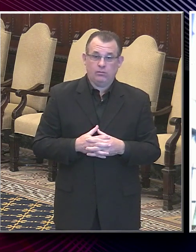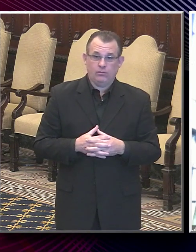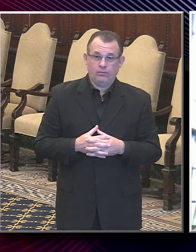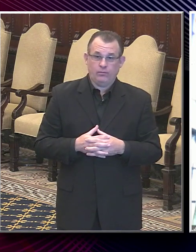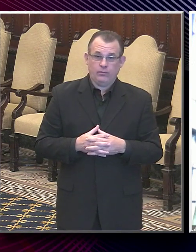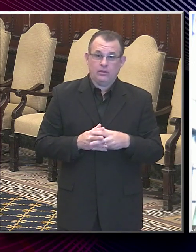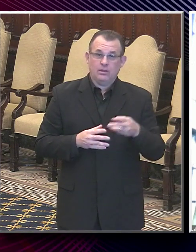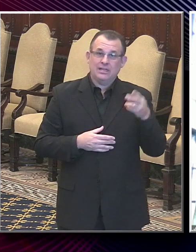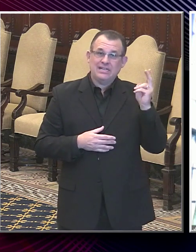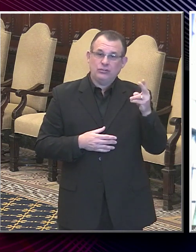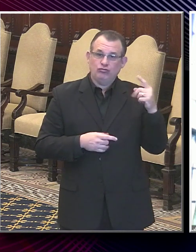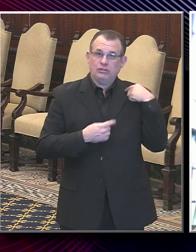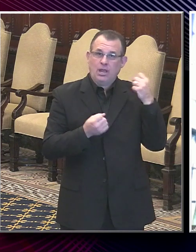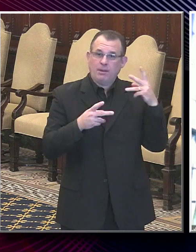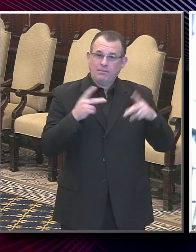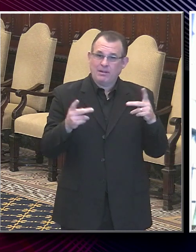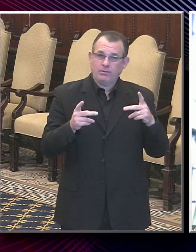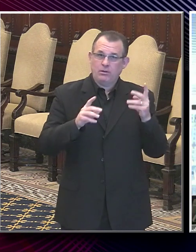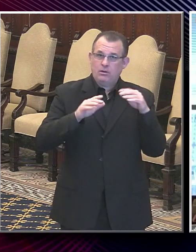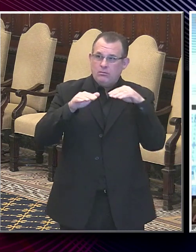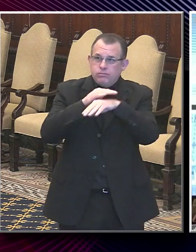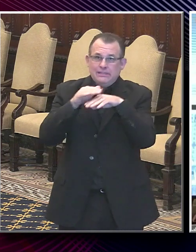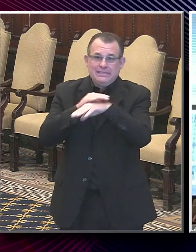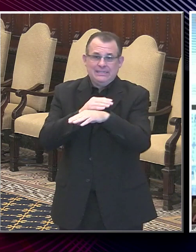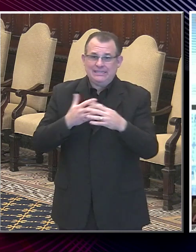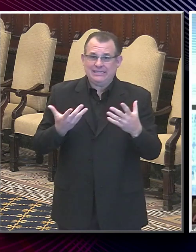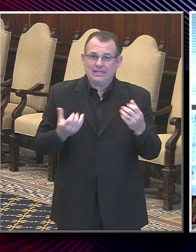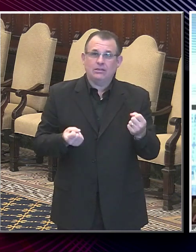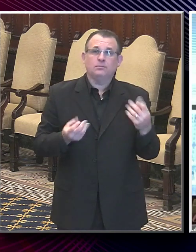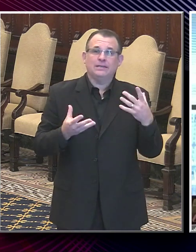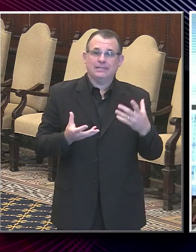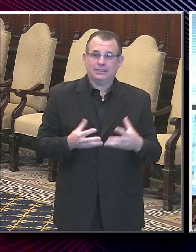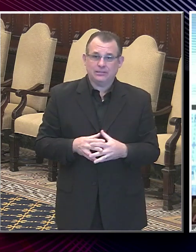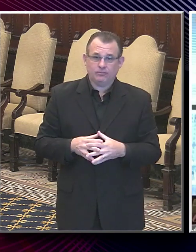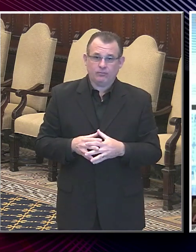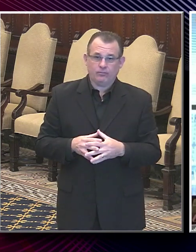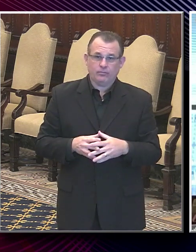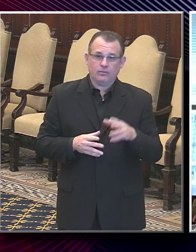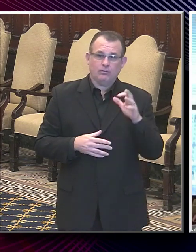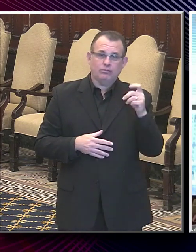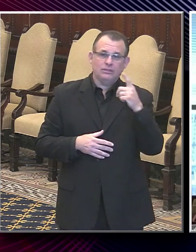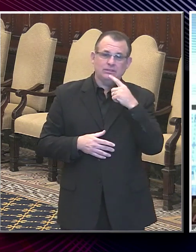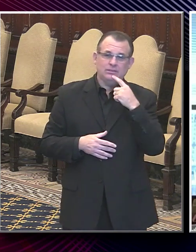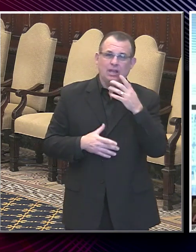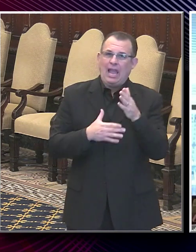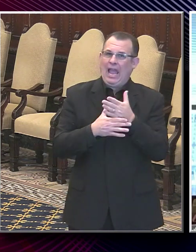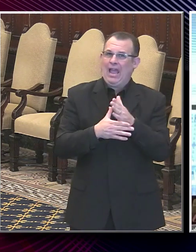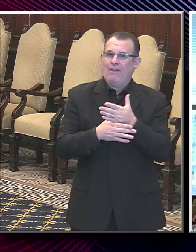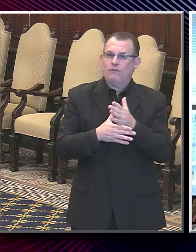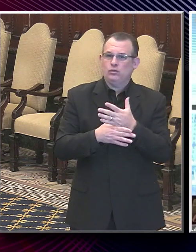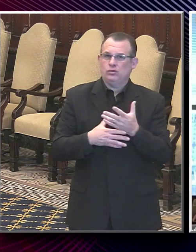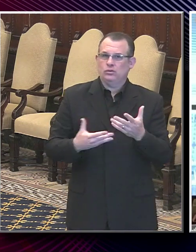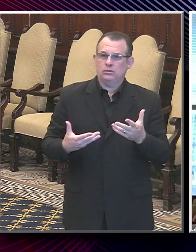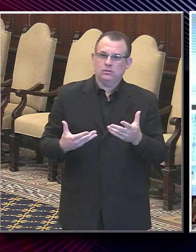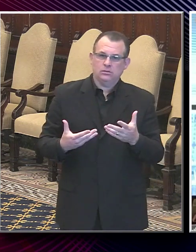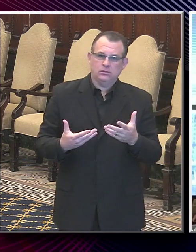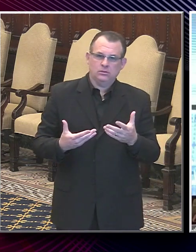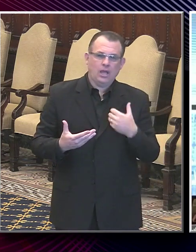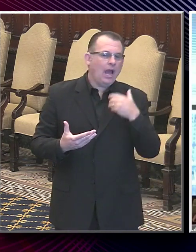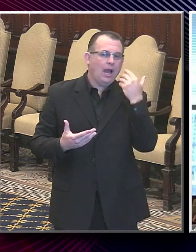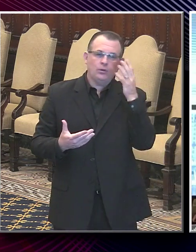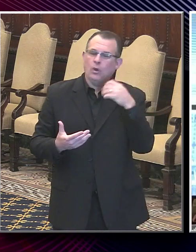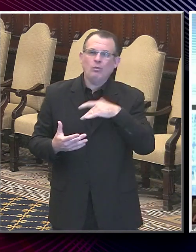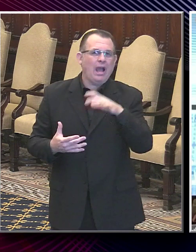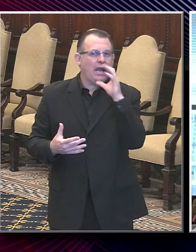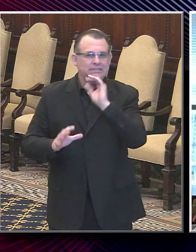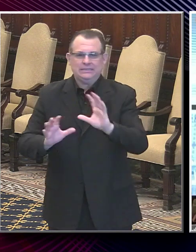many people were there. Sure. So I will say that on average, I'll have to get back to you. I can tell you on